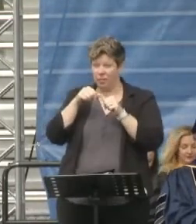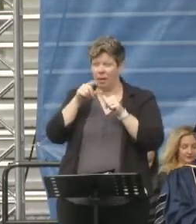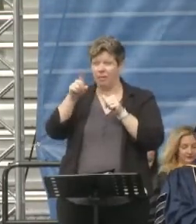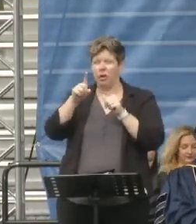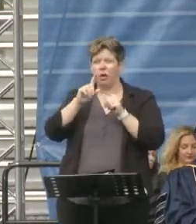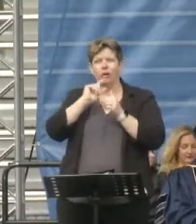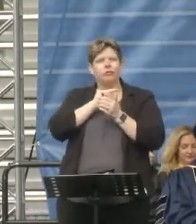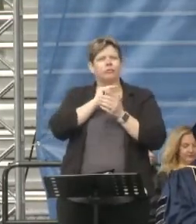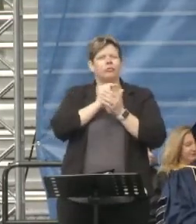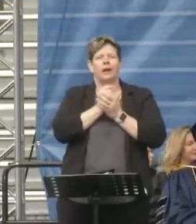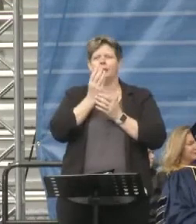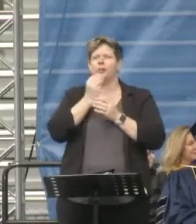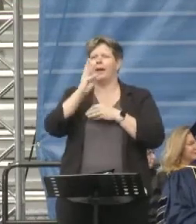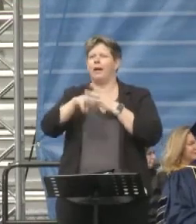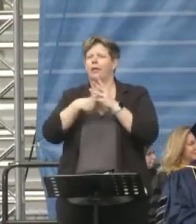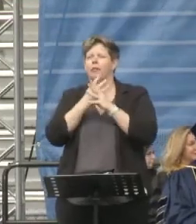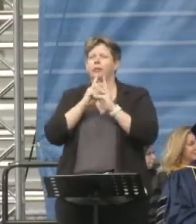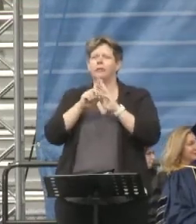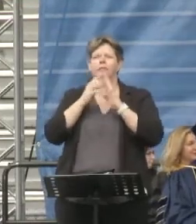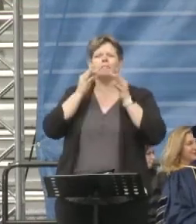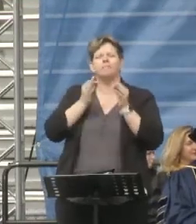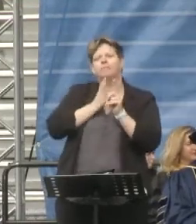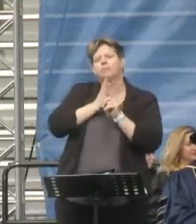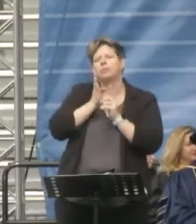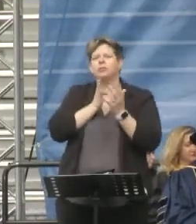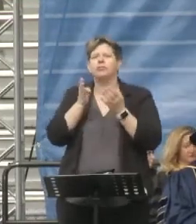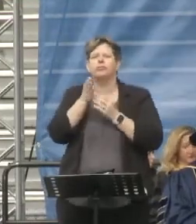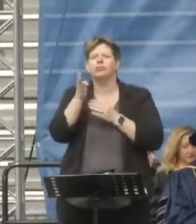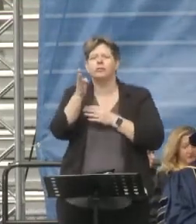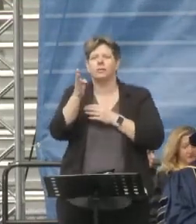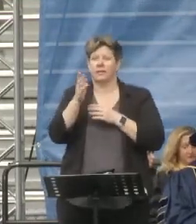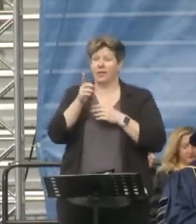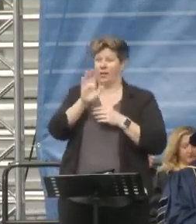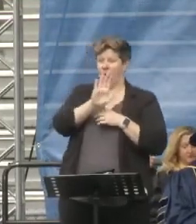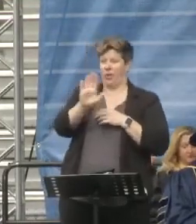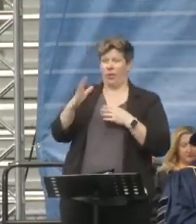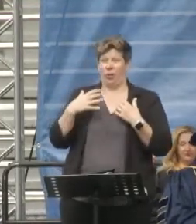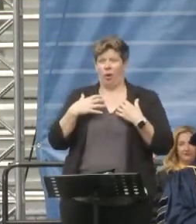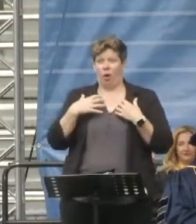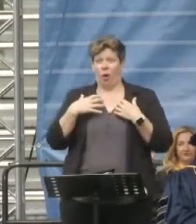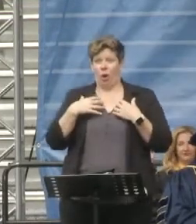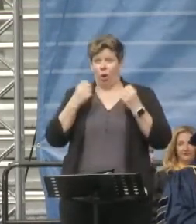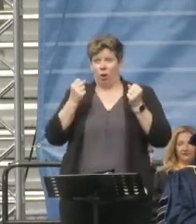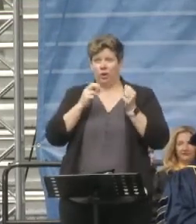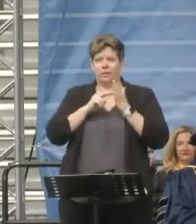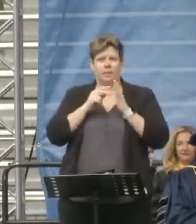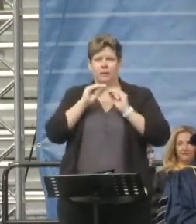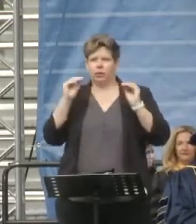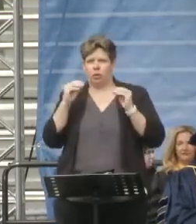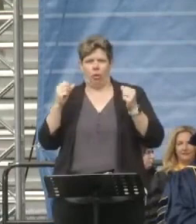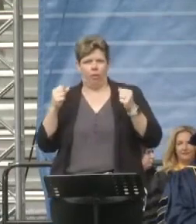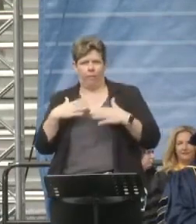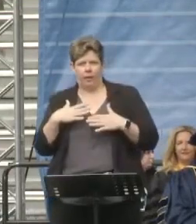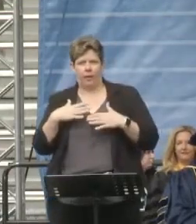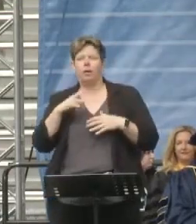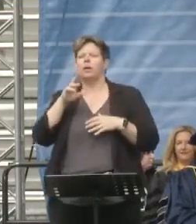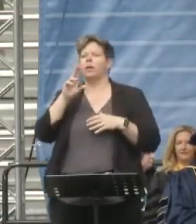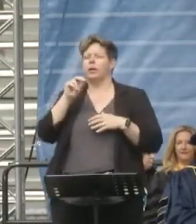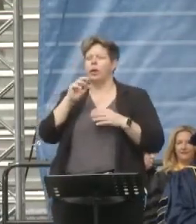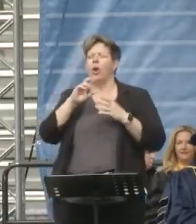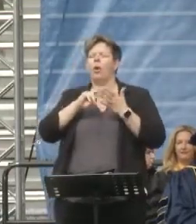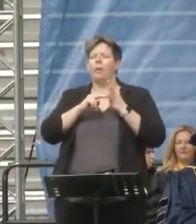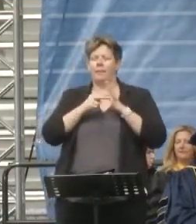to make your unique mark on the world, courage isn't being unafraid. It's moving